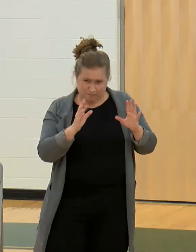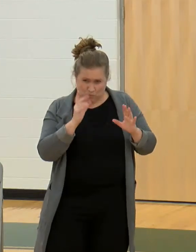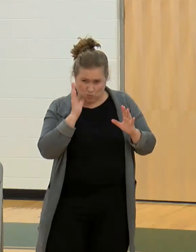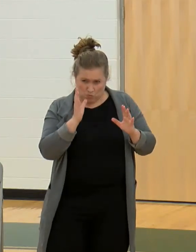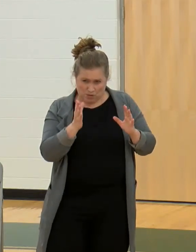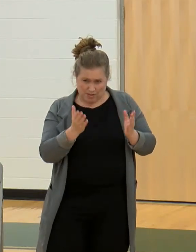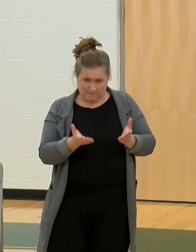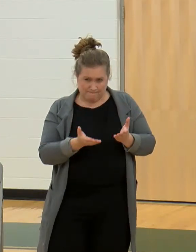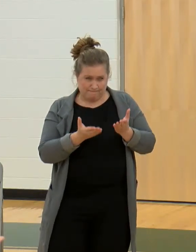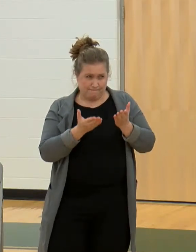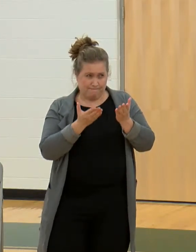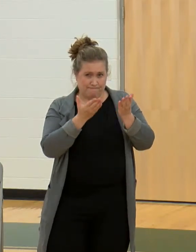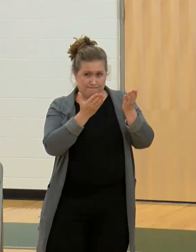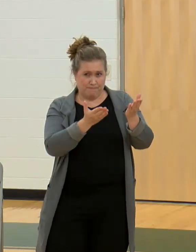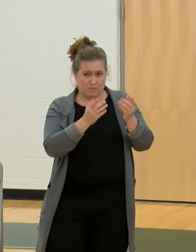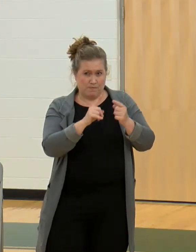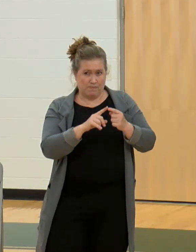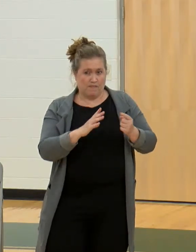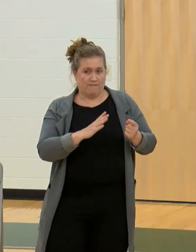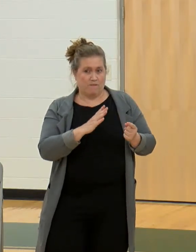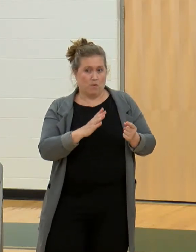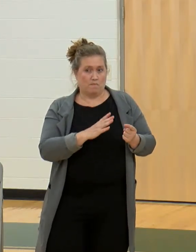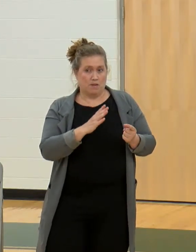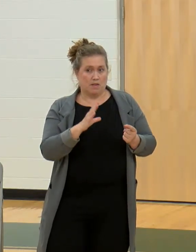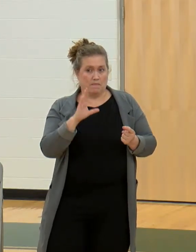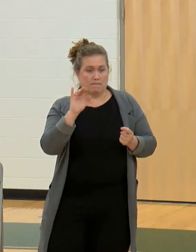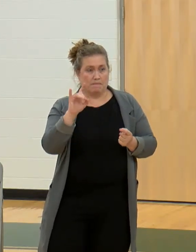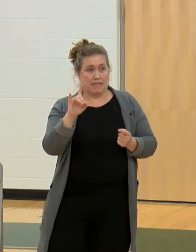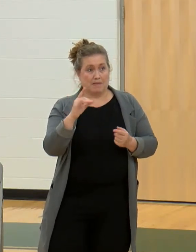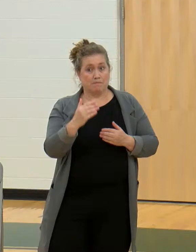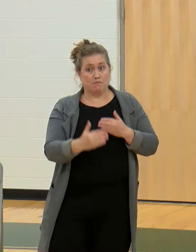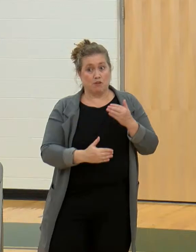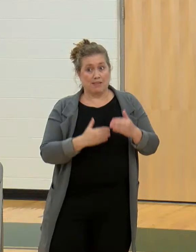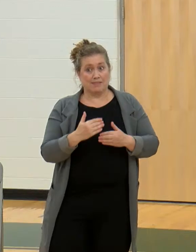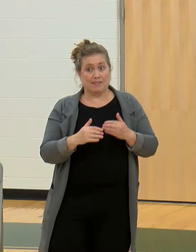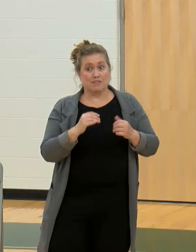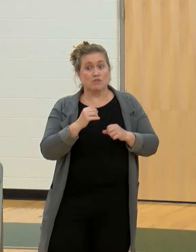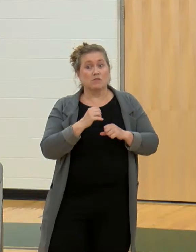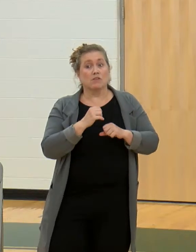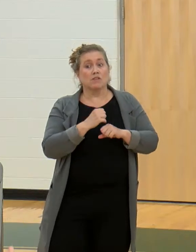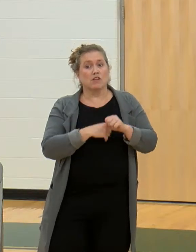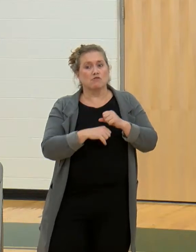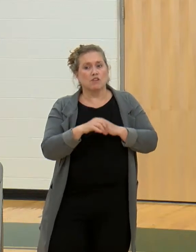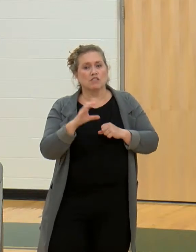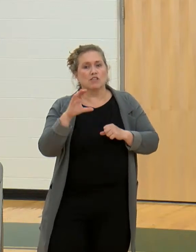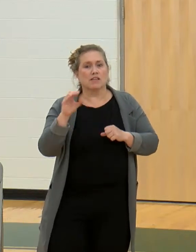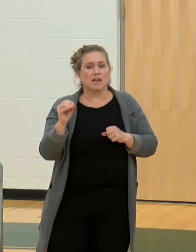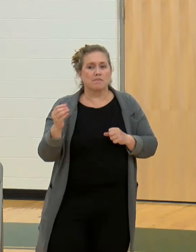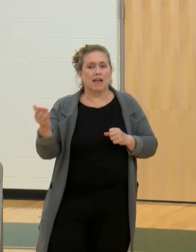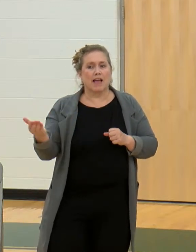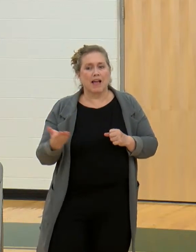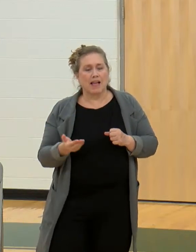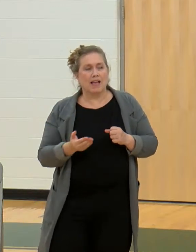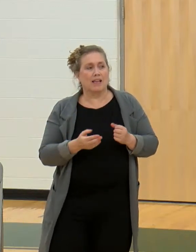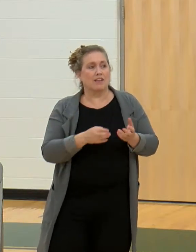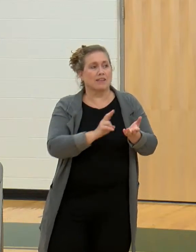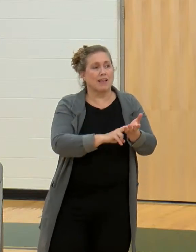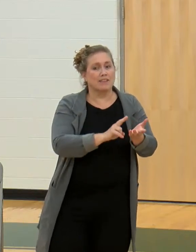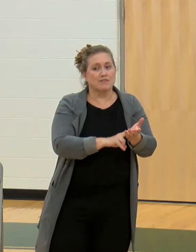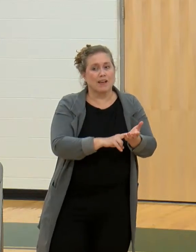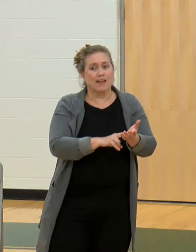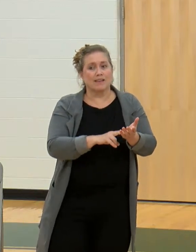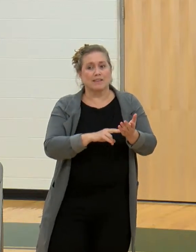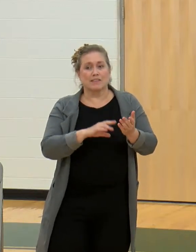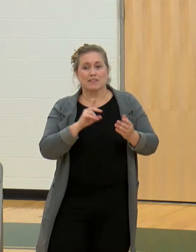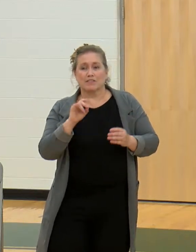bid process to actually get a construction company hired and on board and contracted to move dirt and then